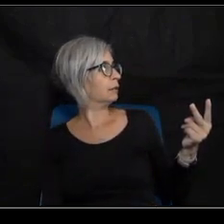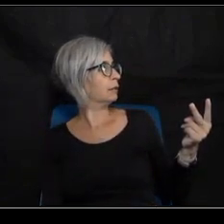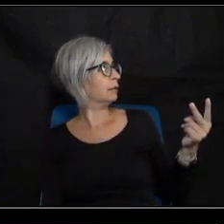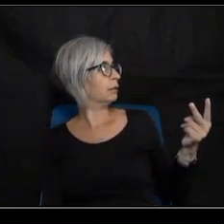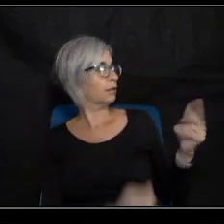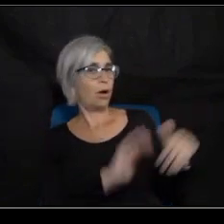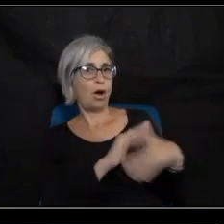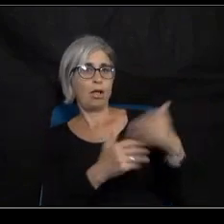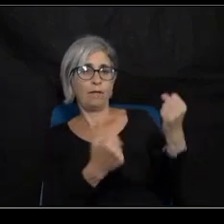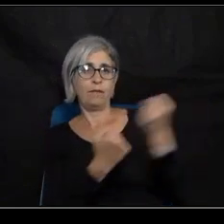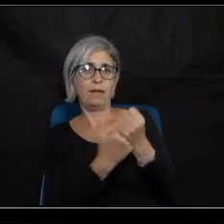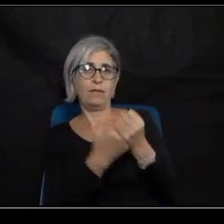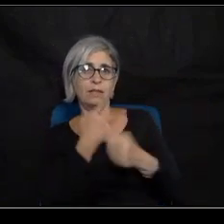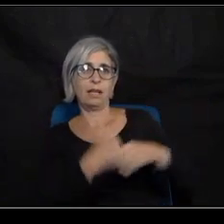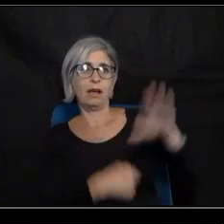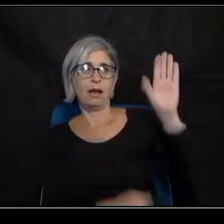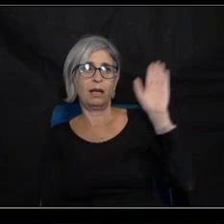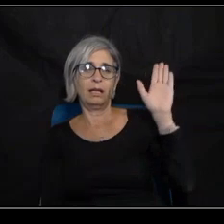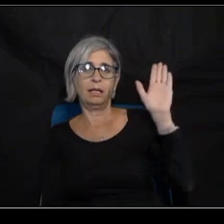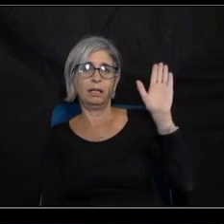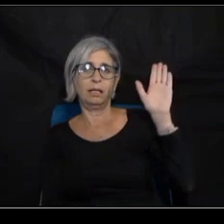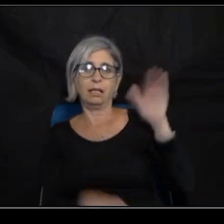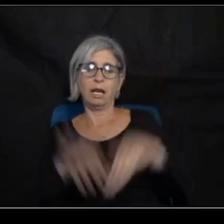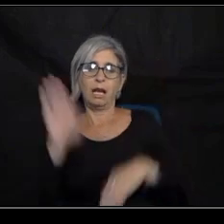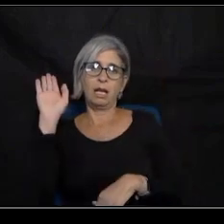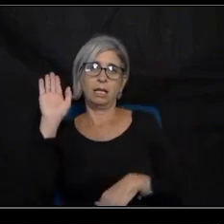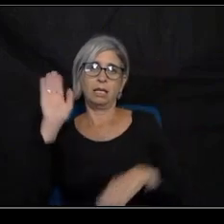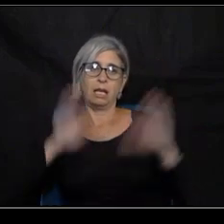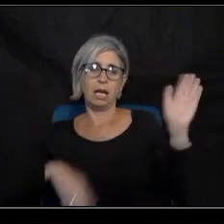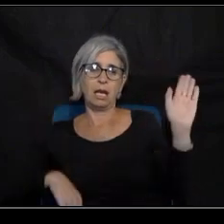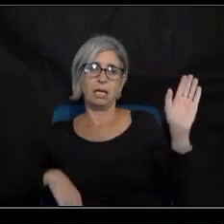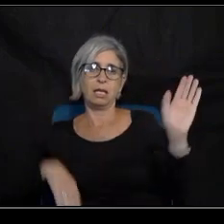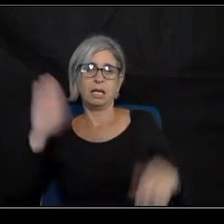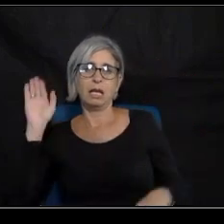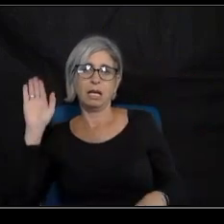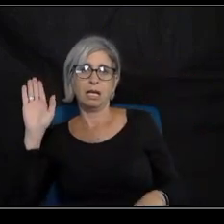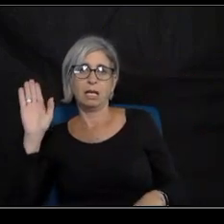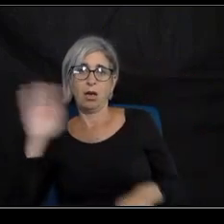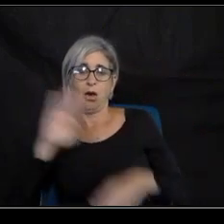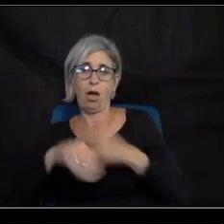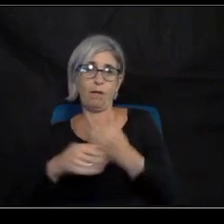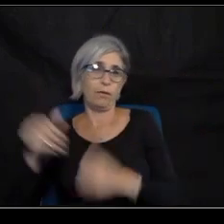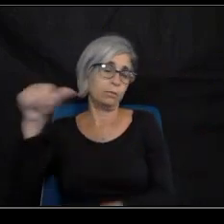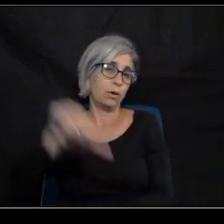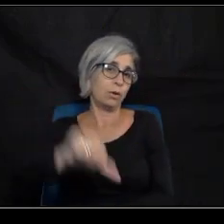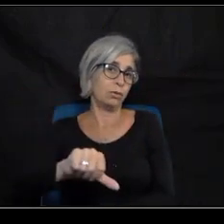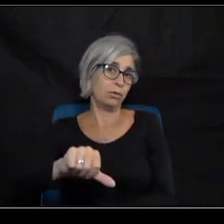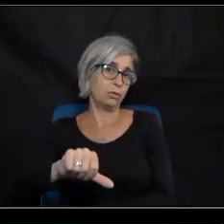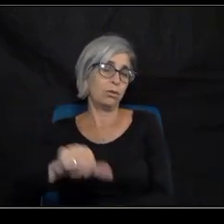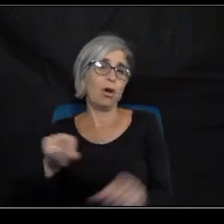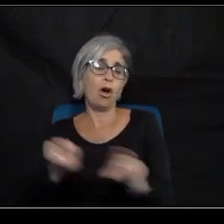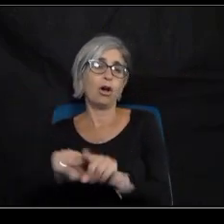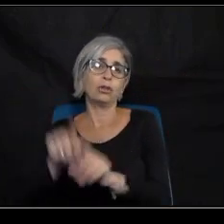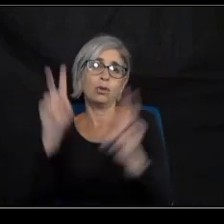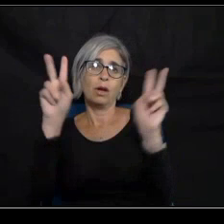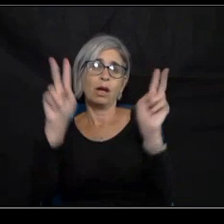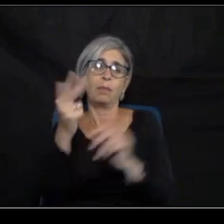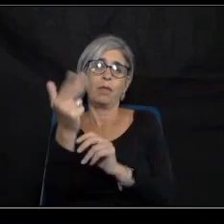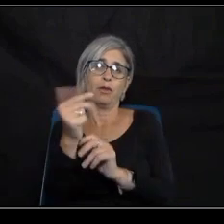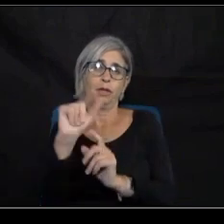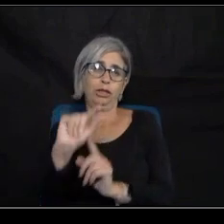All those in favor state so by saying aye. Aye. Aye. All those opposed. And also item 13D, I